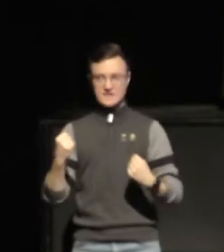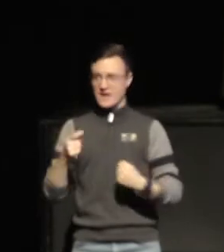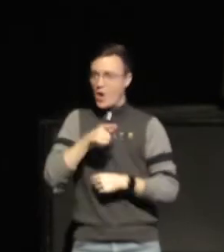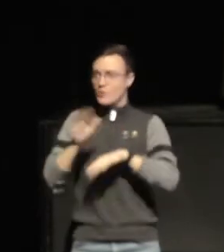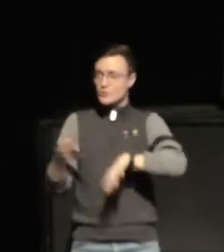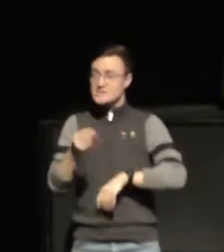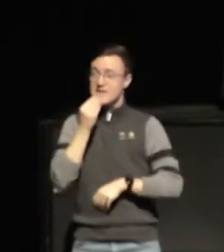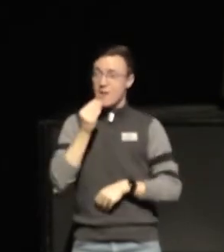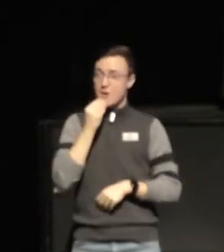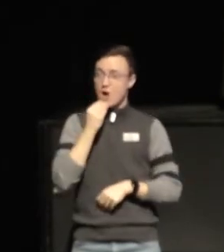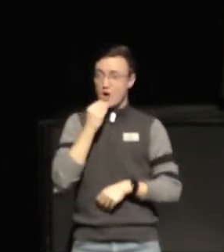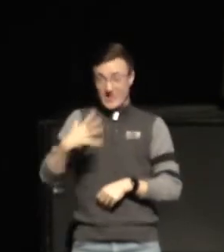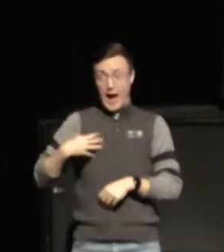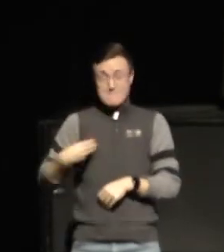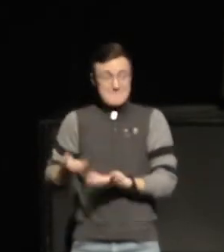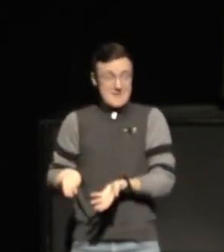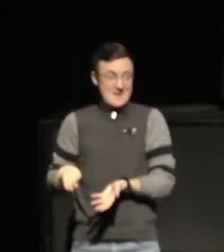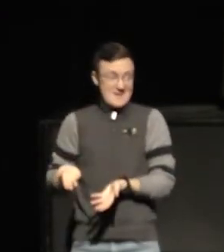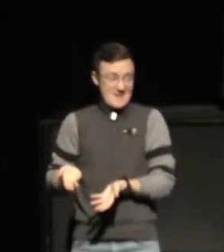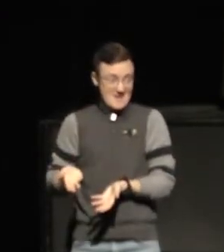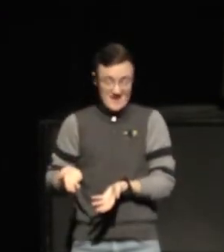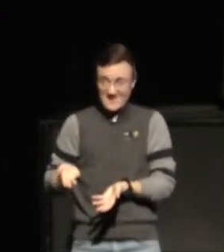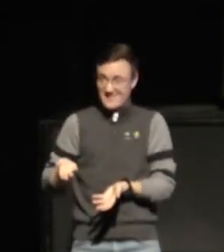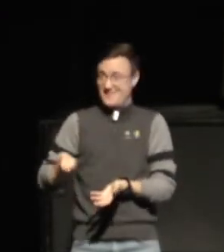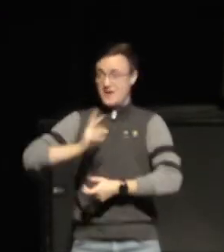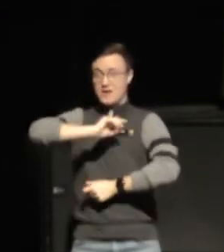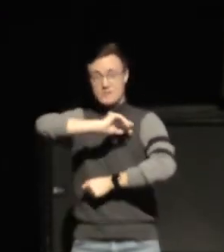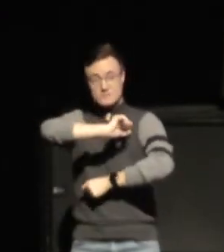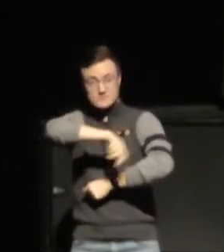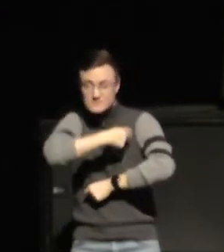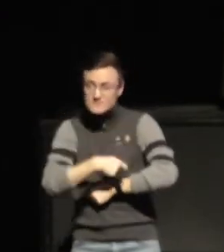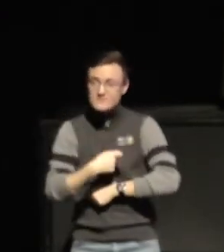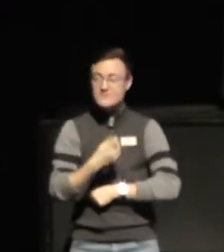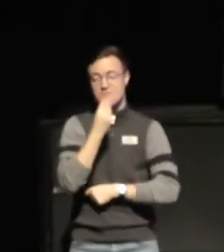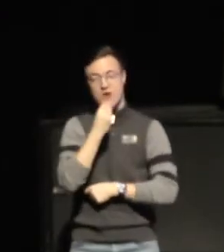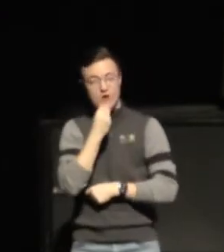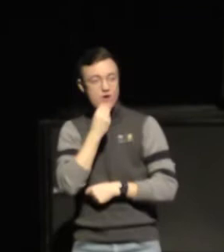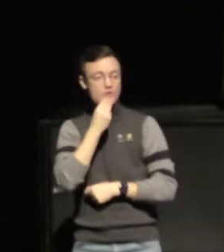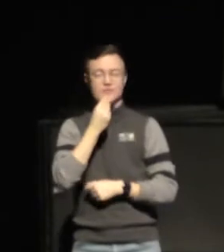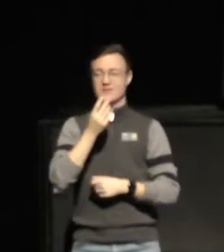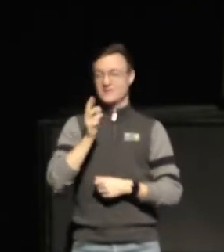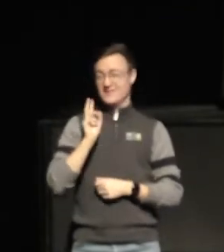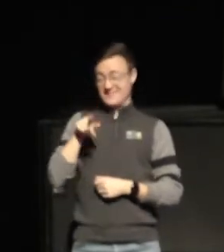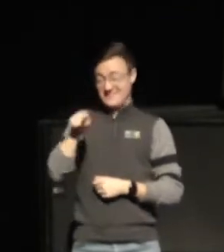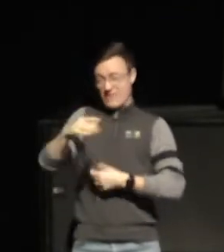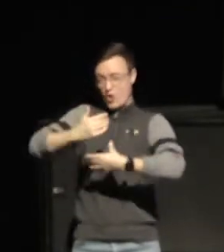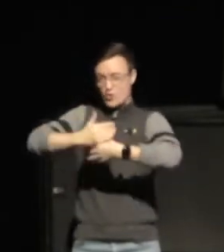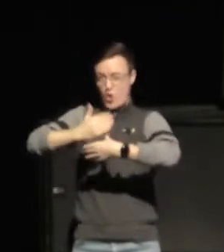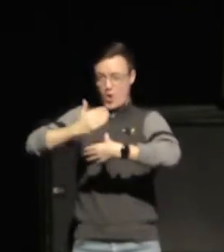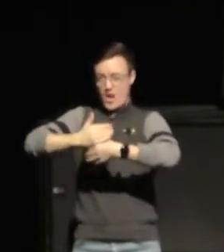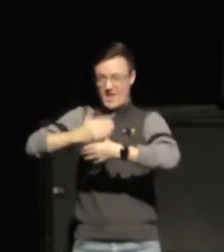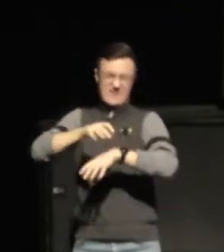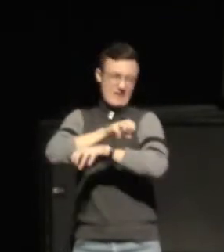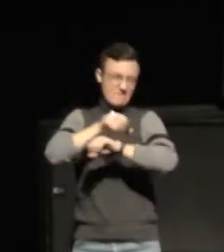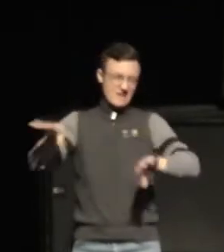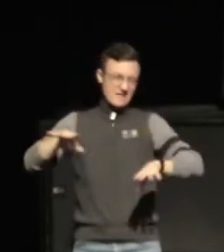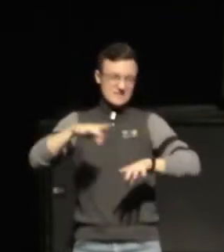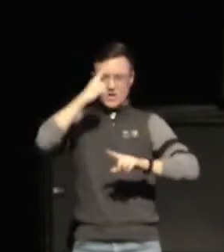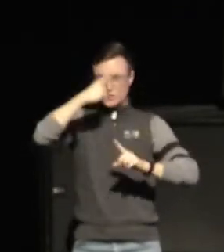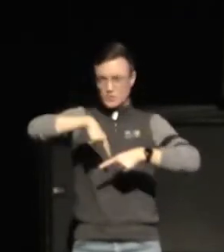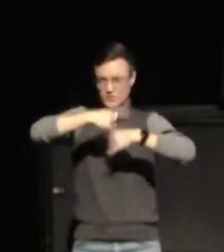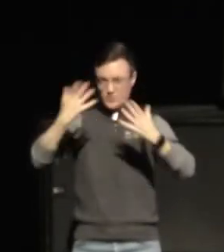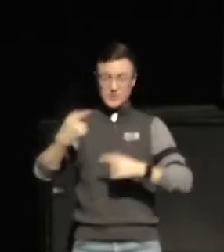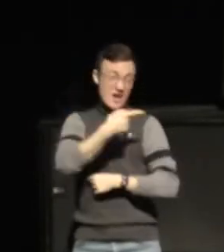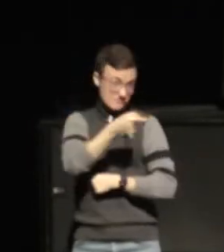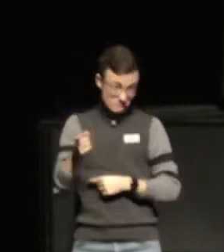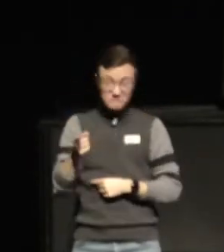from breastfeeding to cooking, and in many cultures this role, as we know here in Sweden as